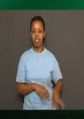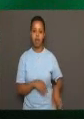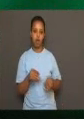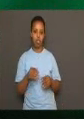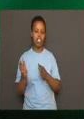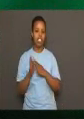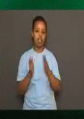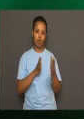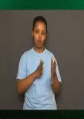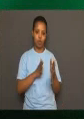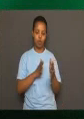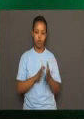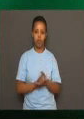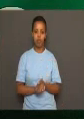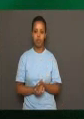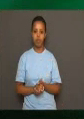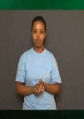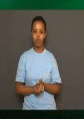Students, let's get ready.